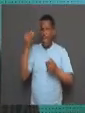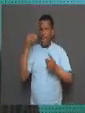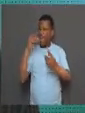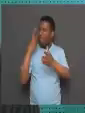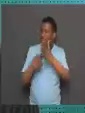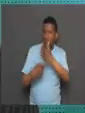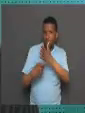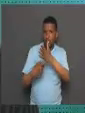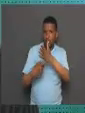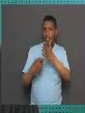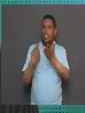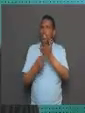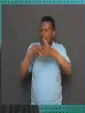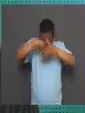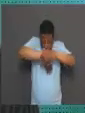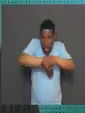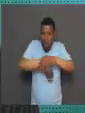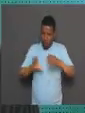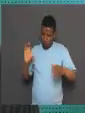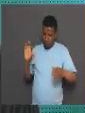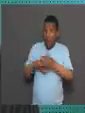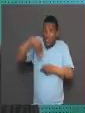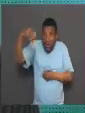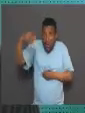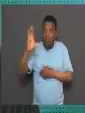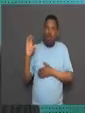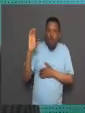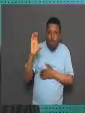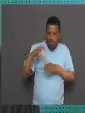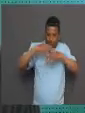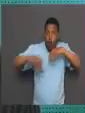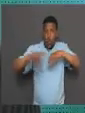effects of the external force of erosion.